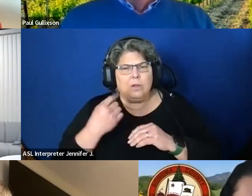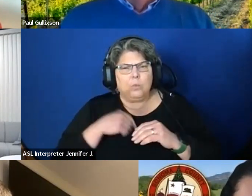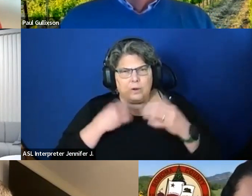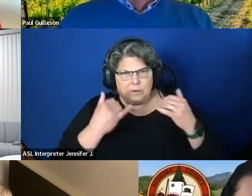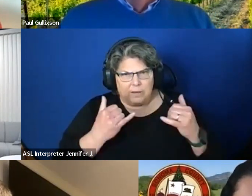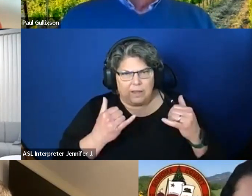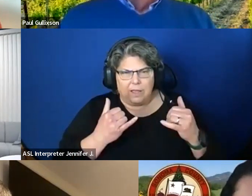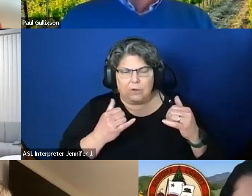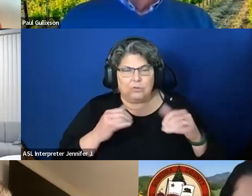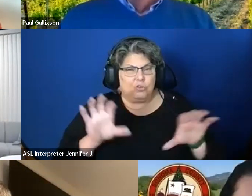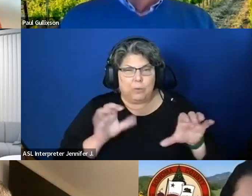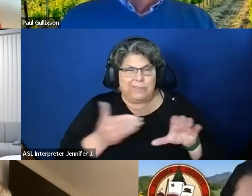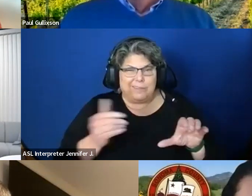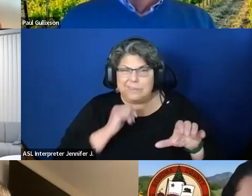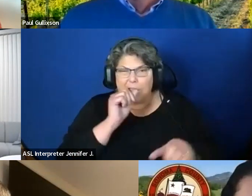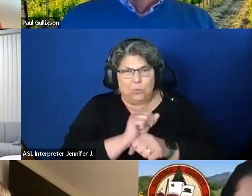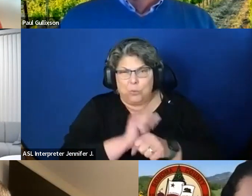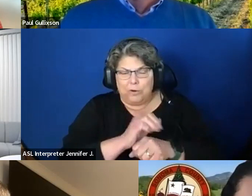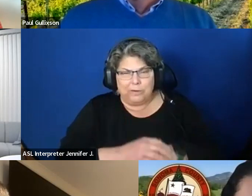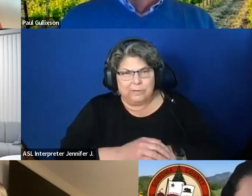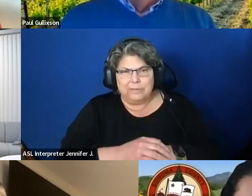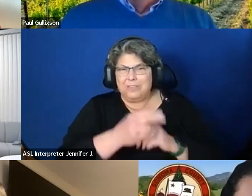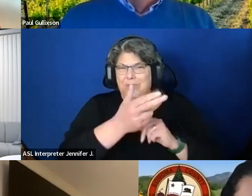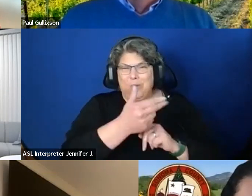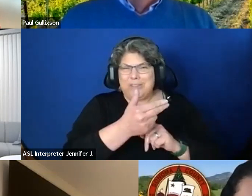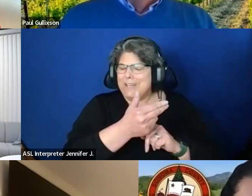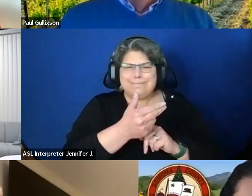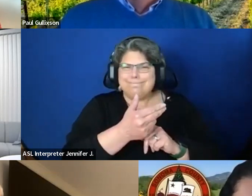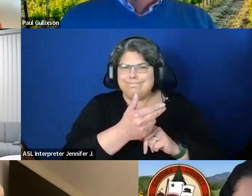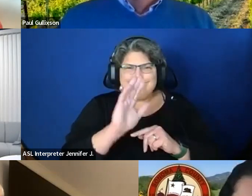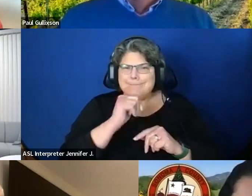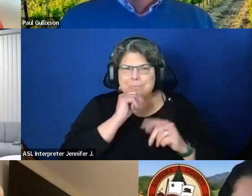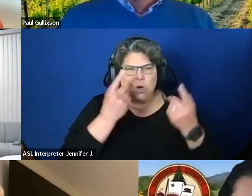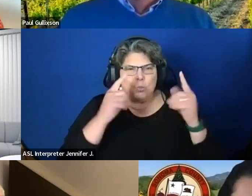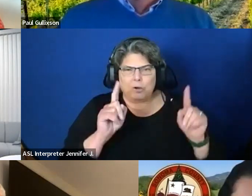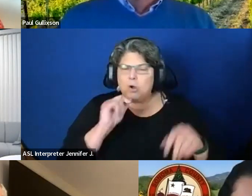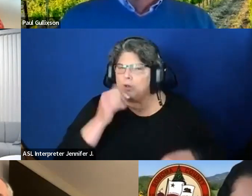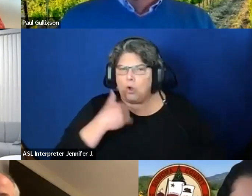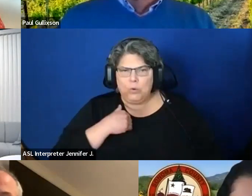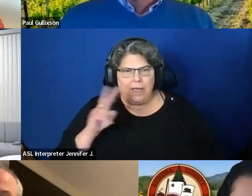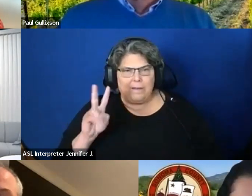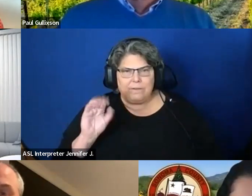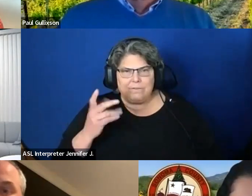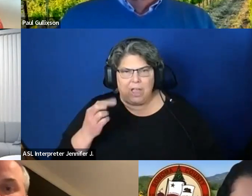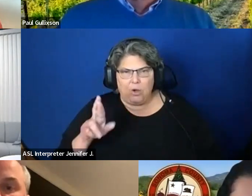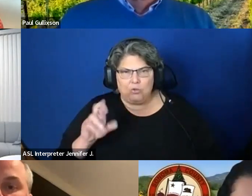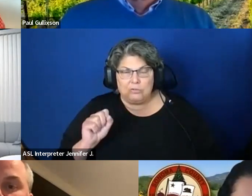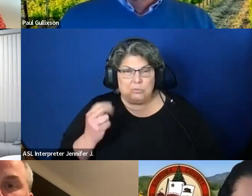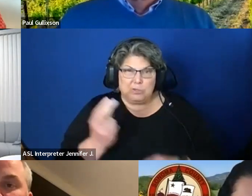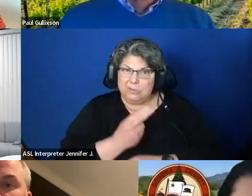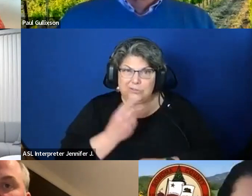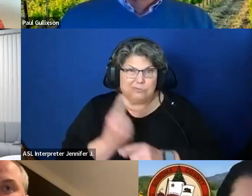that isn't working, and that cycle involves hotel stays. And we don't have vouchers. We use just regular old